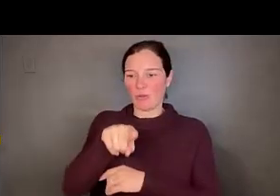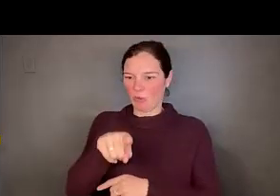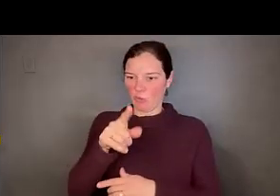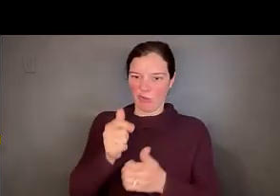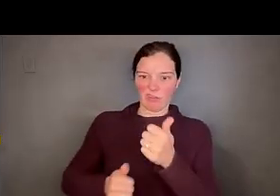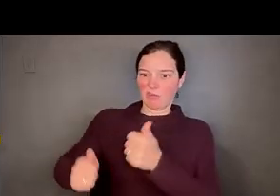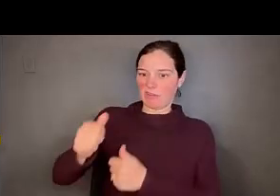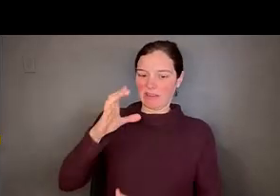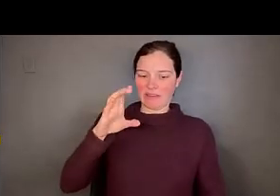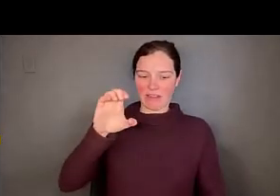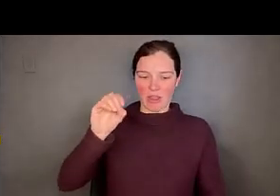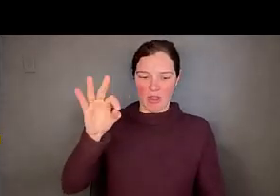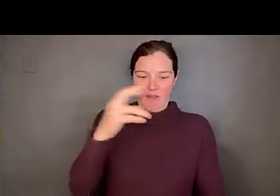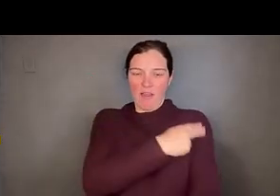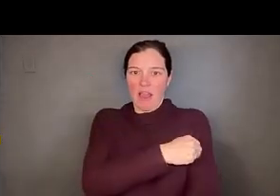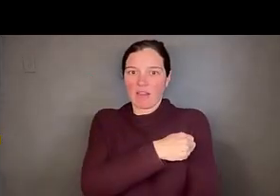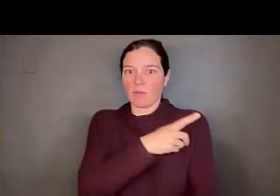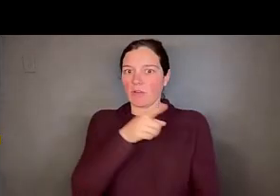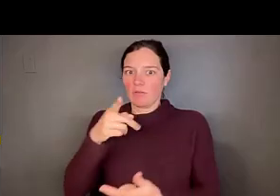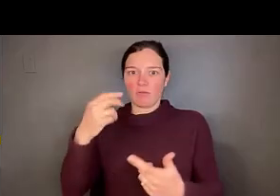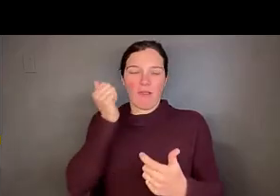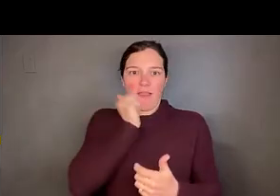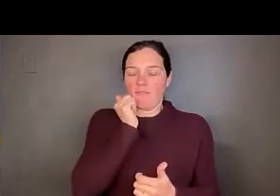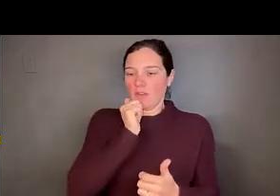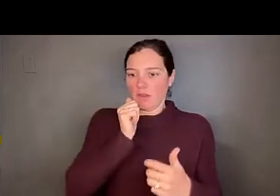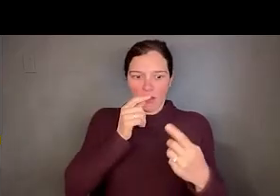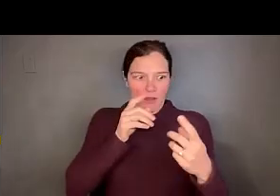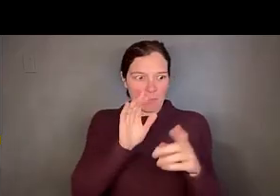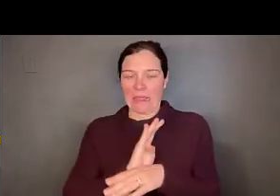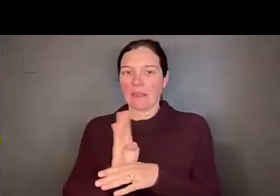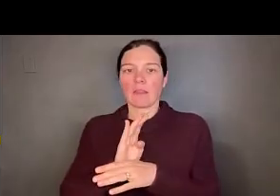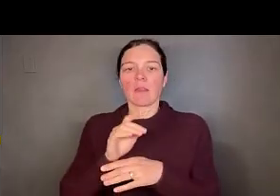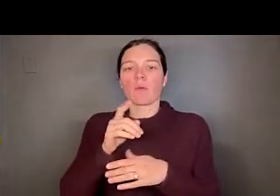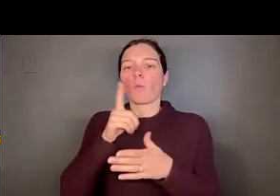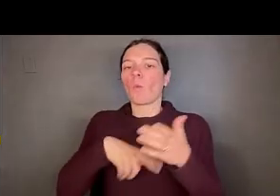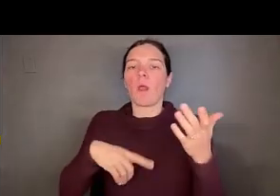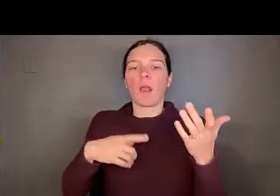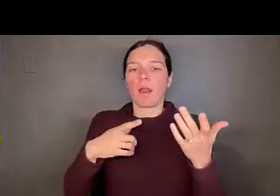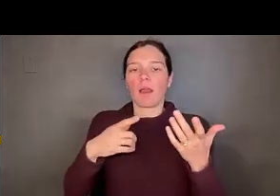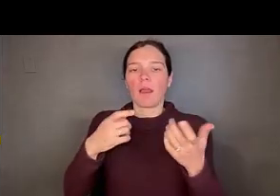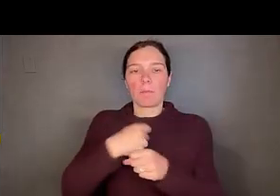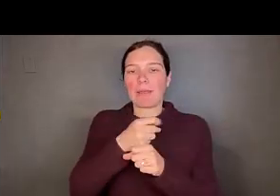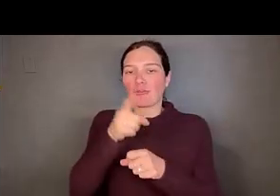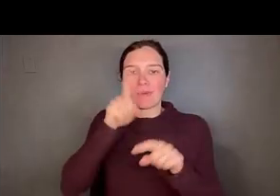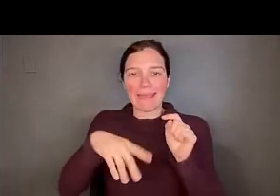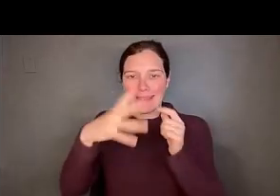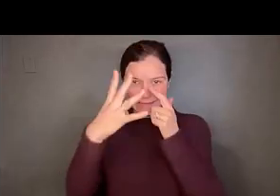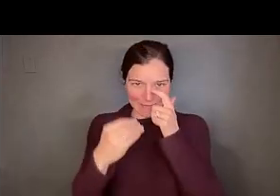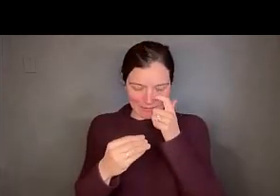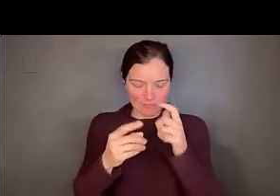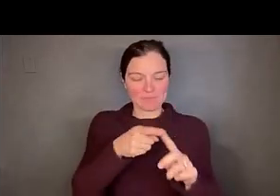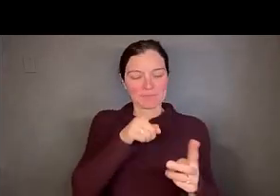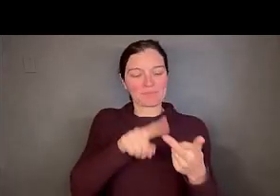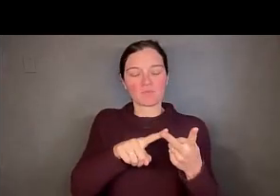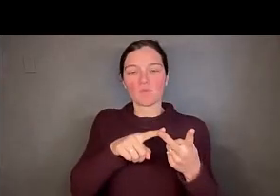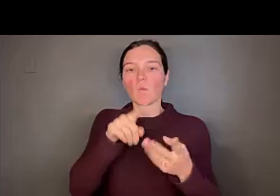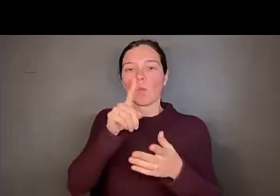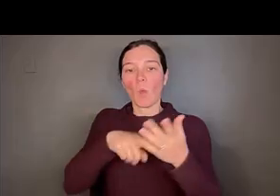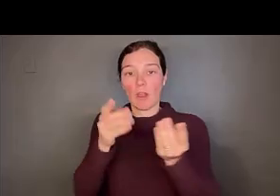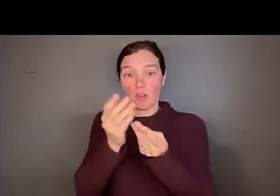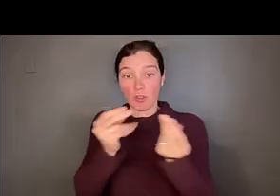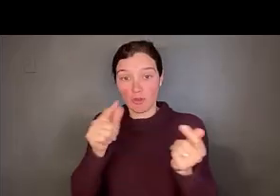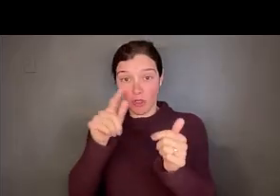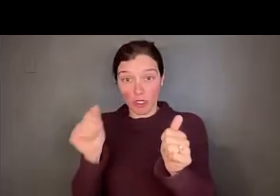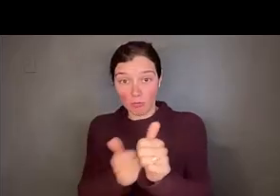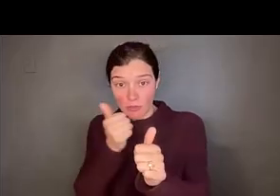You are juggling every day challenges. What keeps you up at night? What solutions are you pursuing to address those concerns? And what